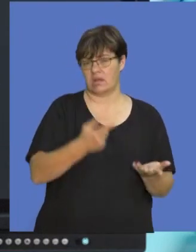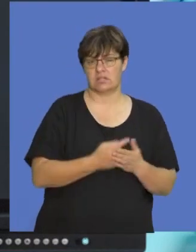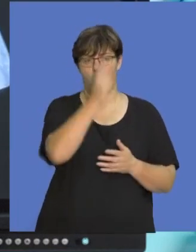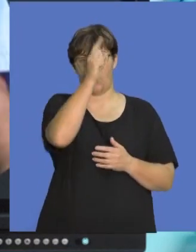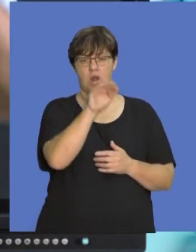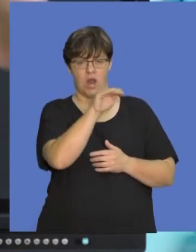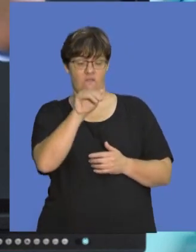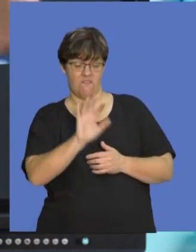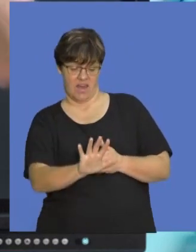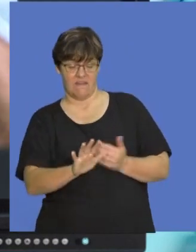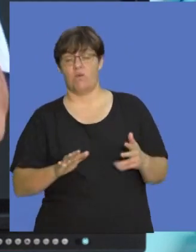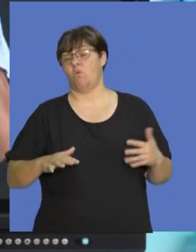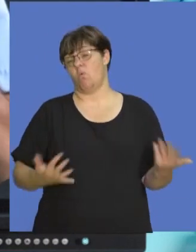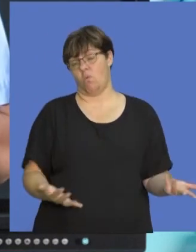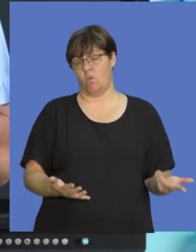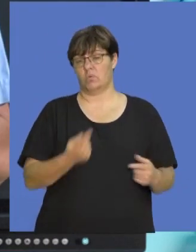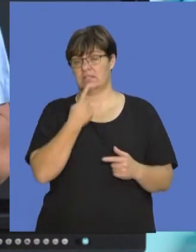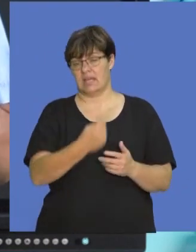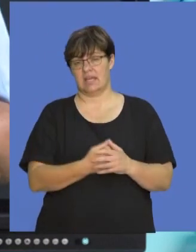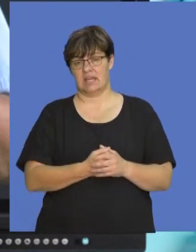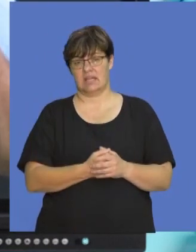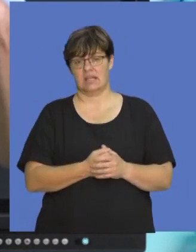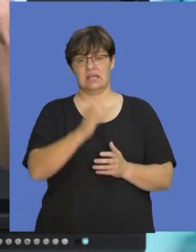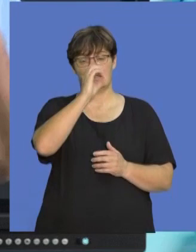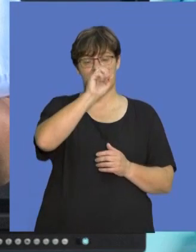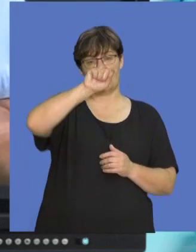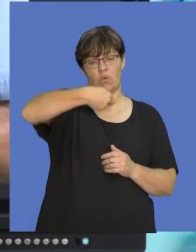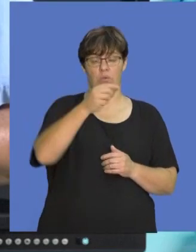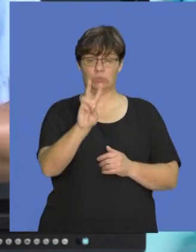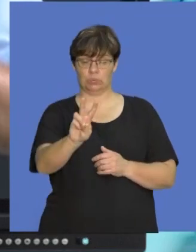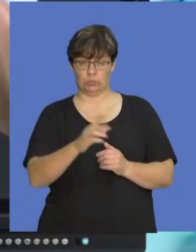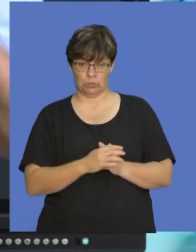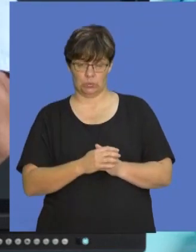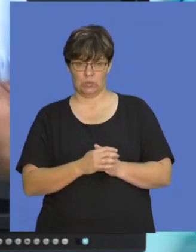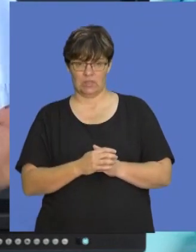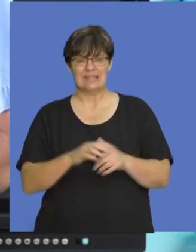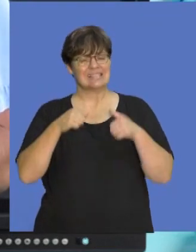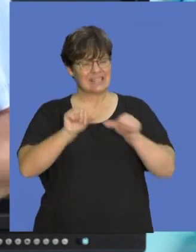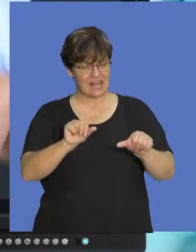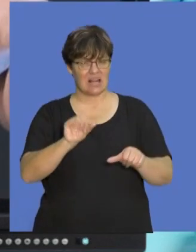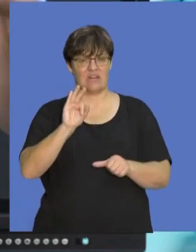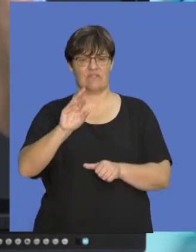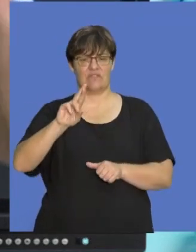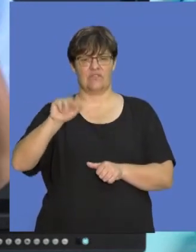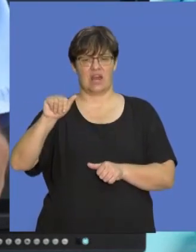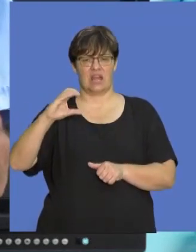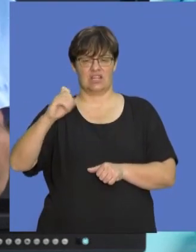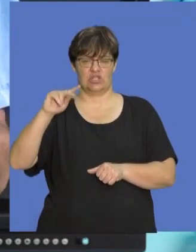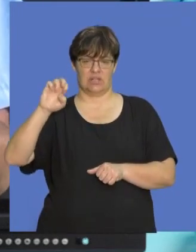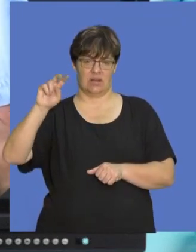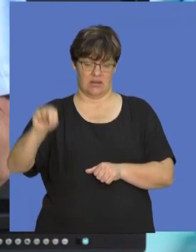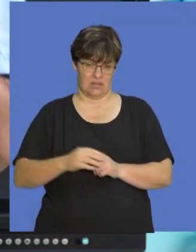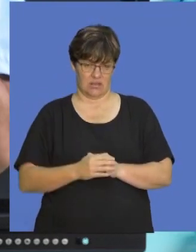common fraction where we say it's 1 out of 5, or we could say it's 0.2. It's still a